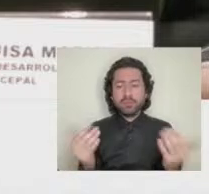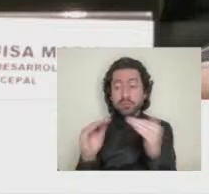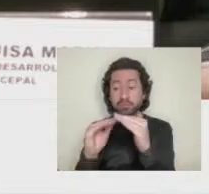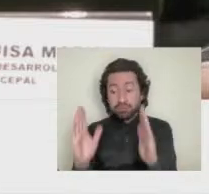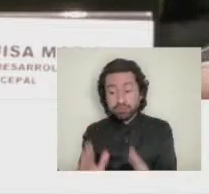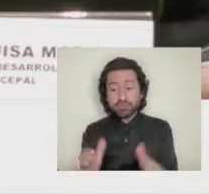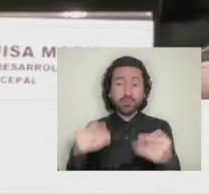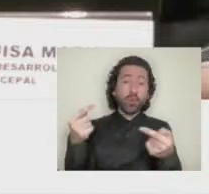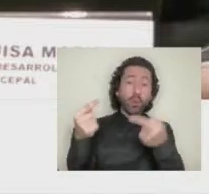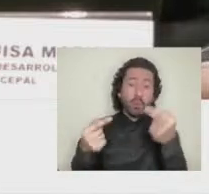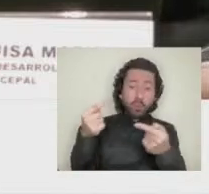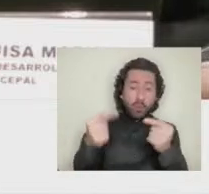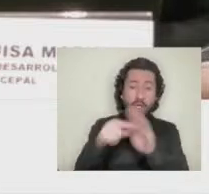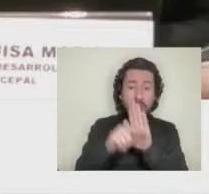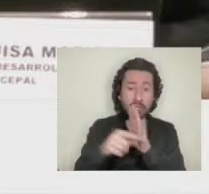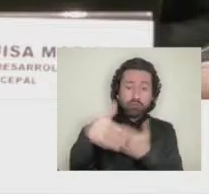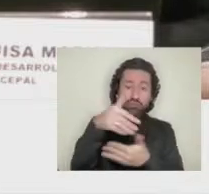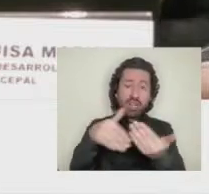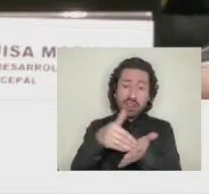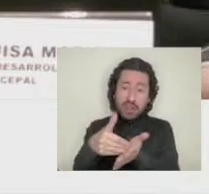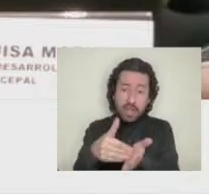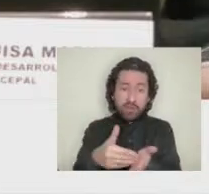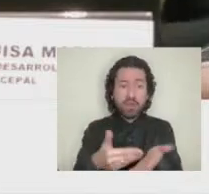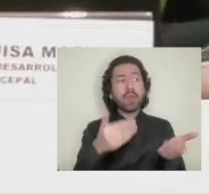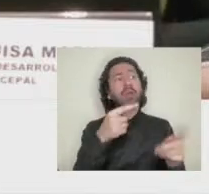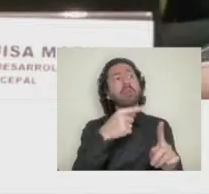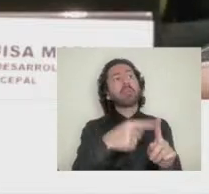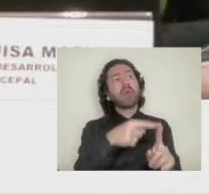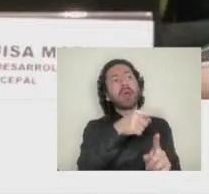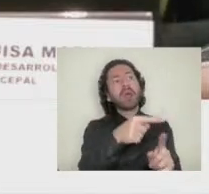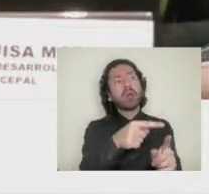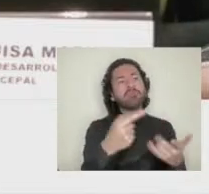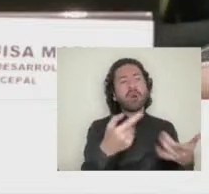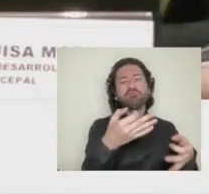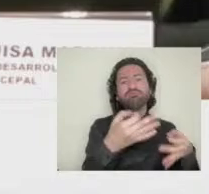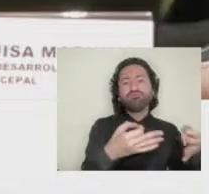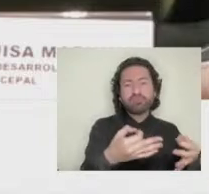This is also related to weak institutional arrangements,